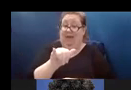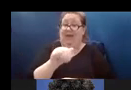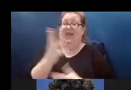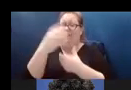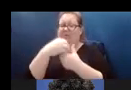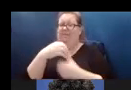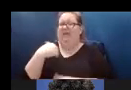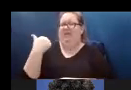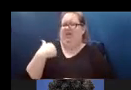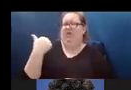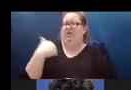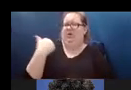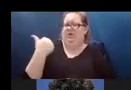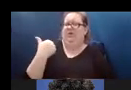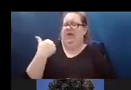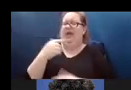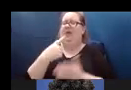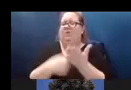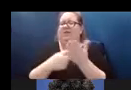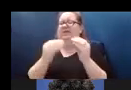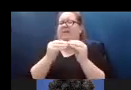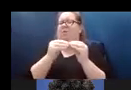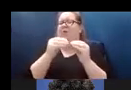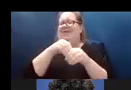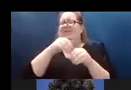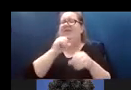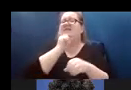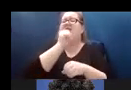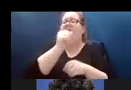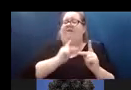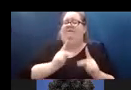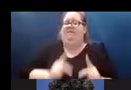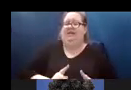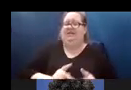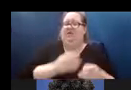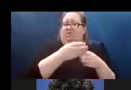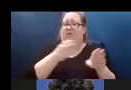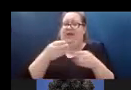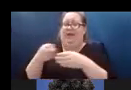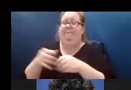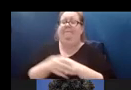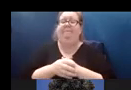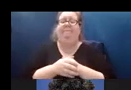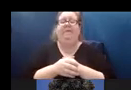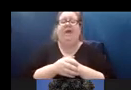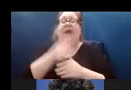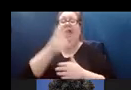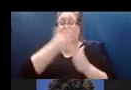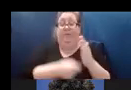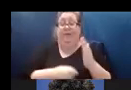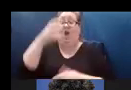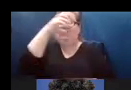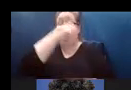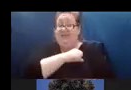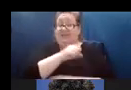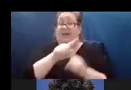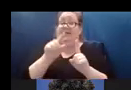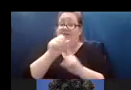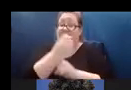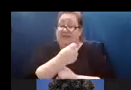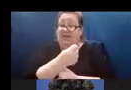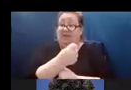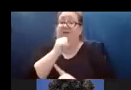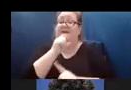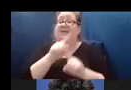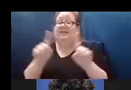in the non-physical solutions breakout. We'll be cost estimating these scenarios and the different actions, completing the